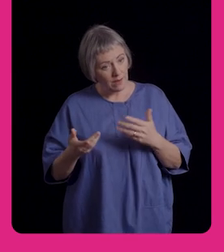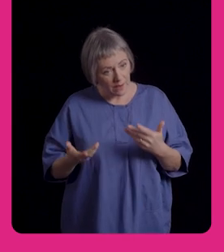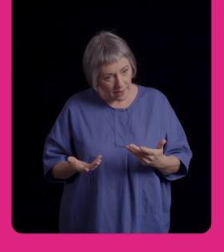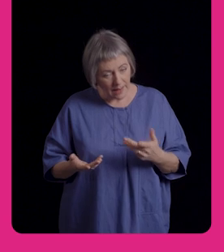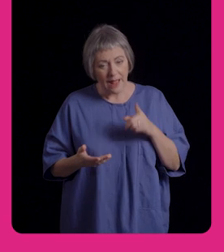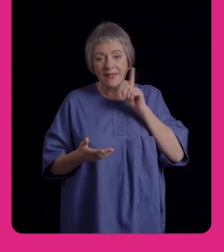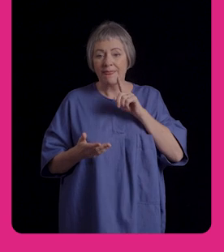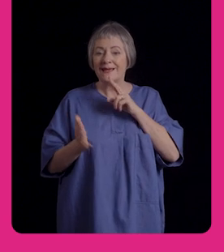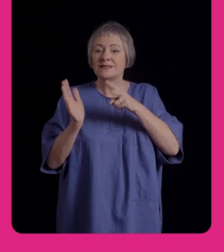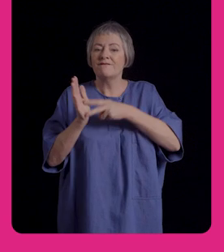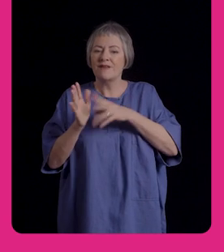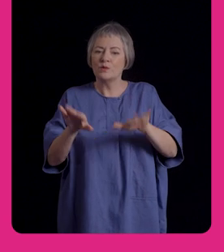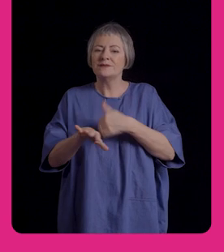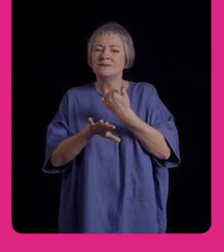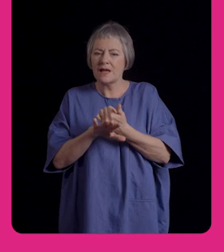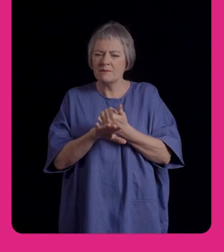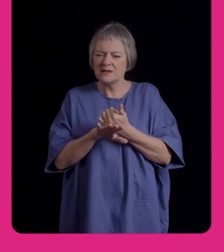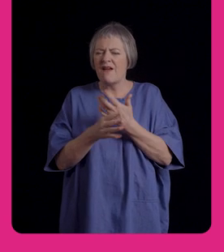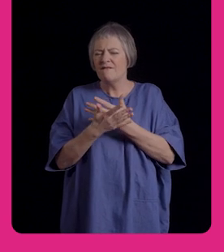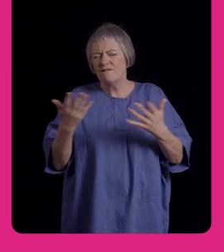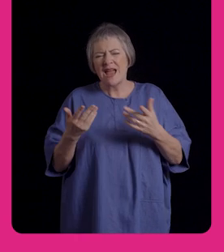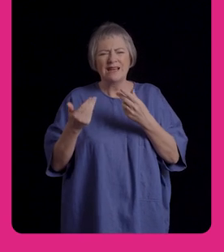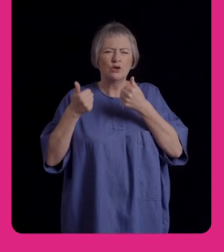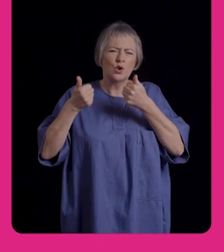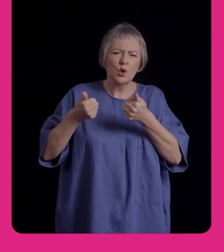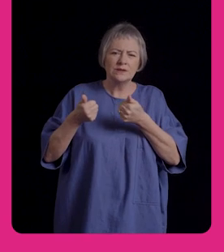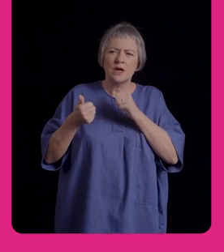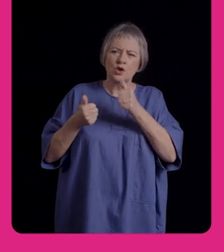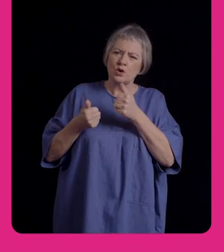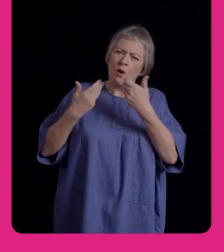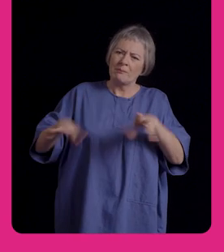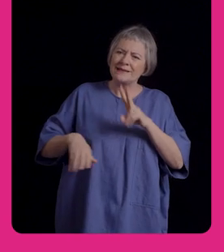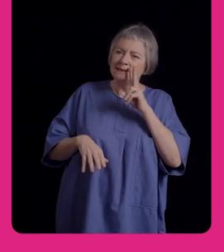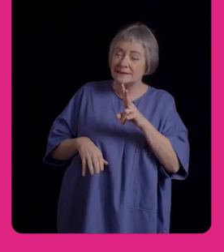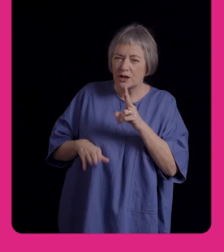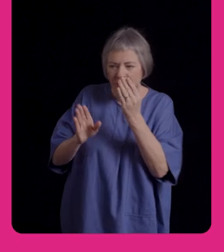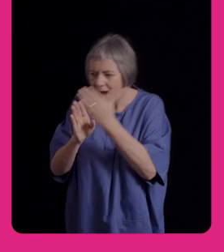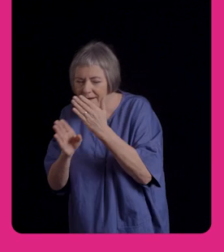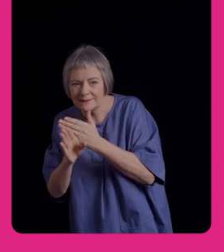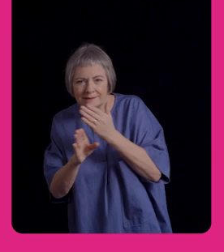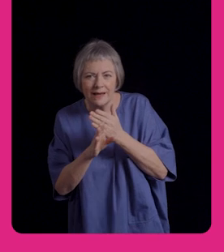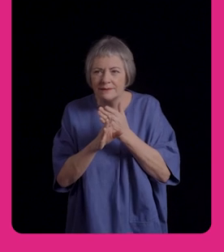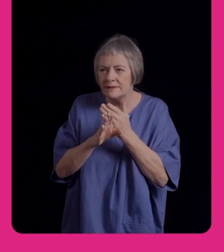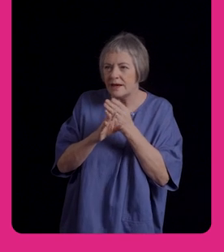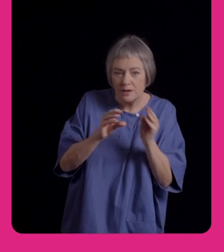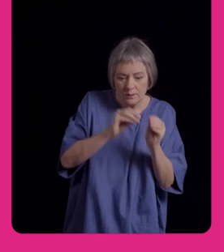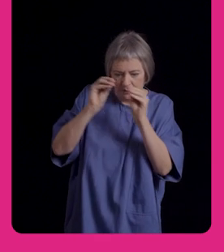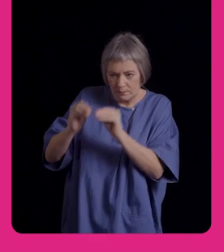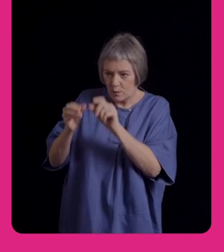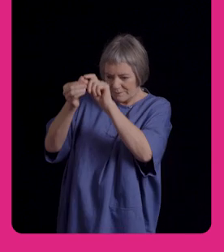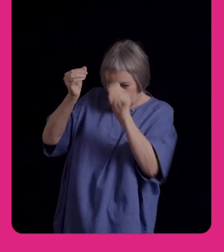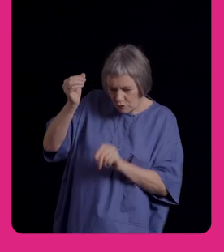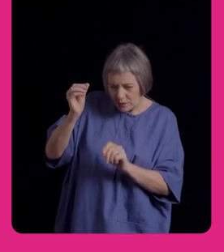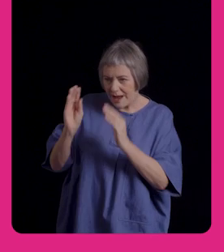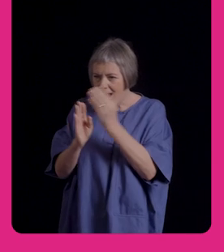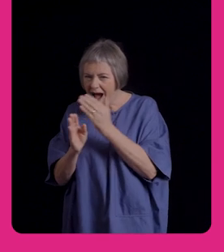that Lady Vex, we've established, is like very good at not being seen. You're like hiding stealthily out of the way. You've like moved the rope to a place that you're like